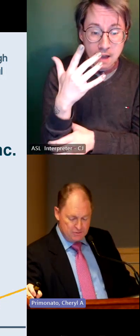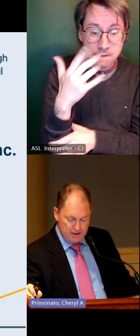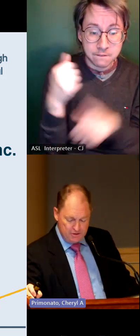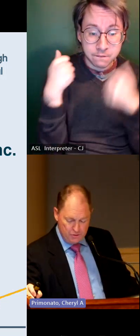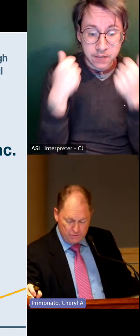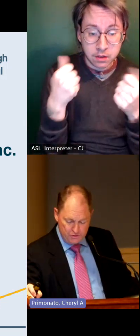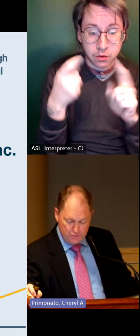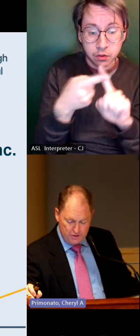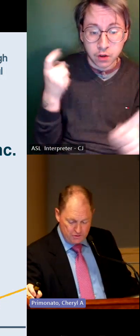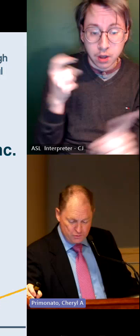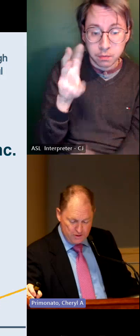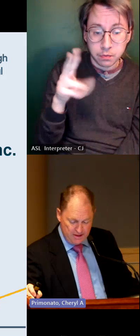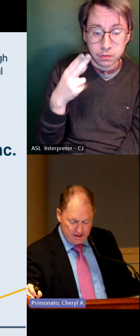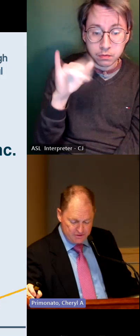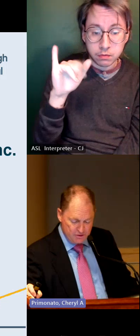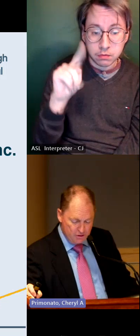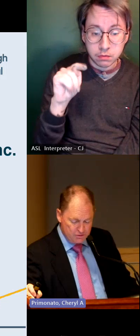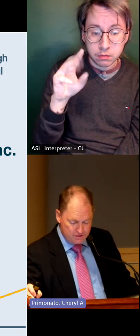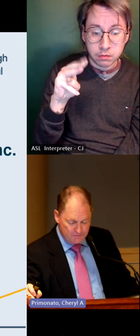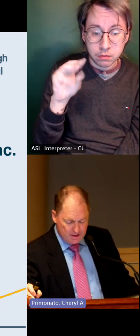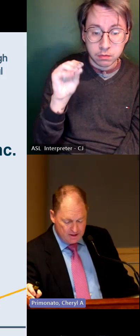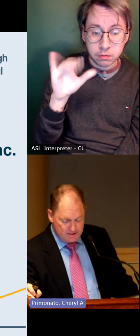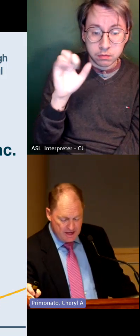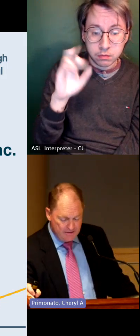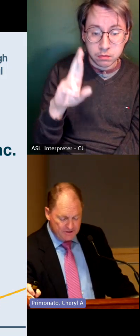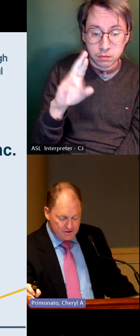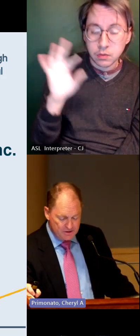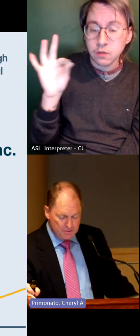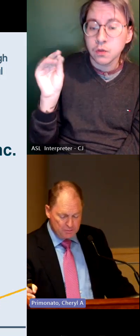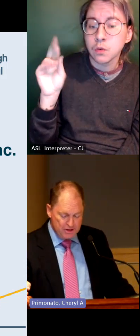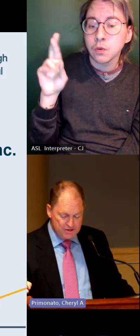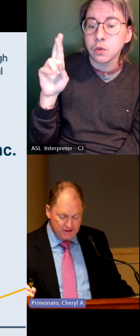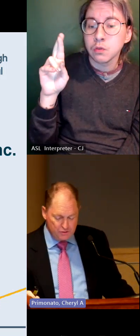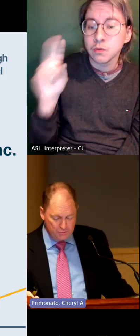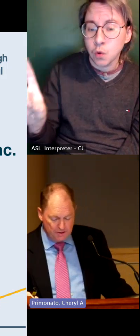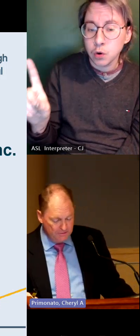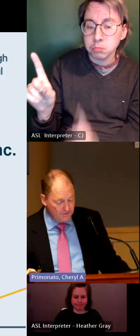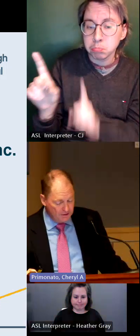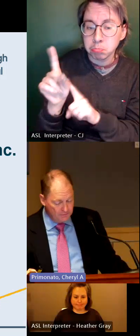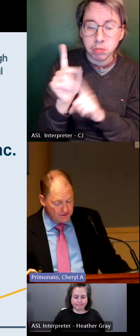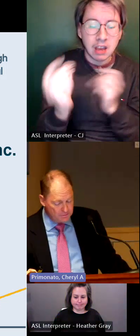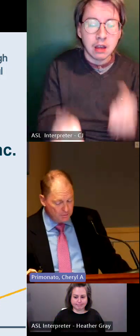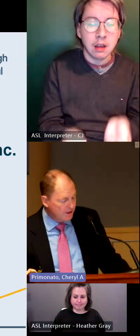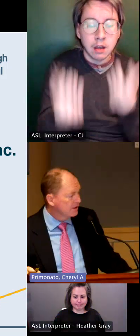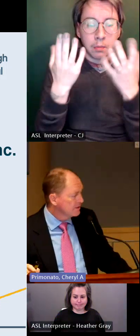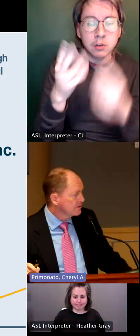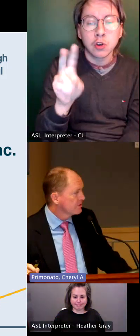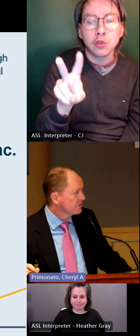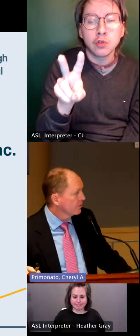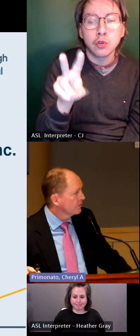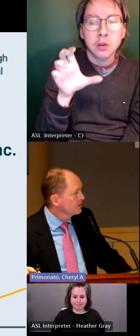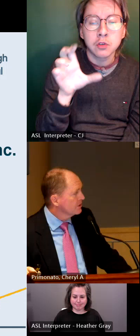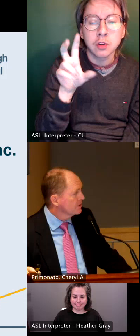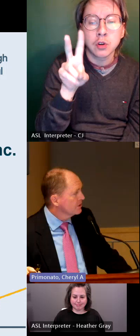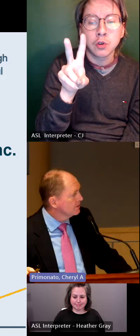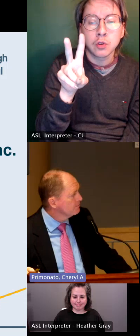for an estimated total of $220,000. Staff has determined the pricing to be fair and reasonable.